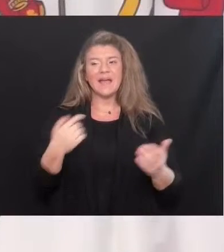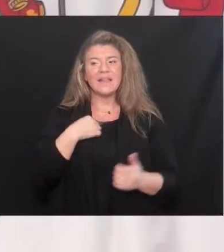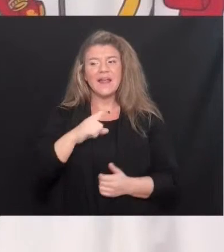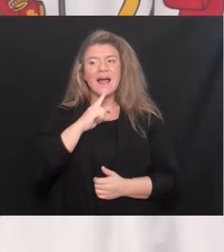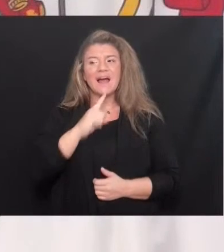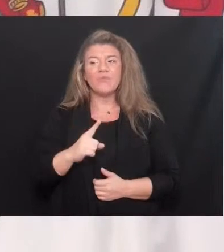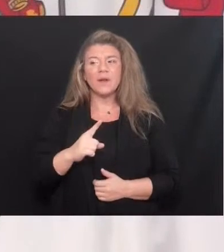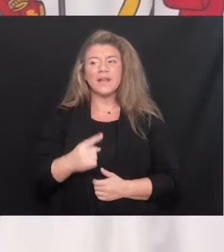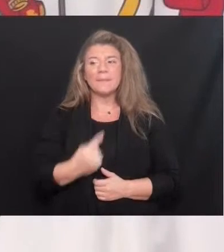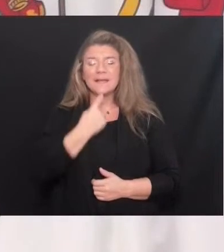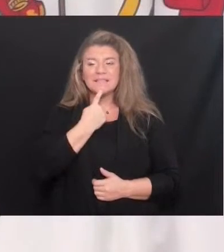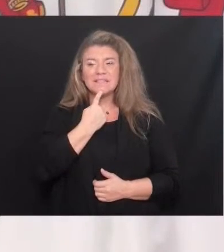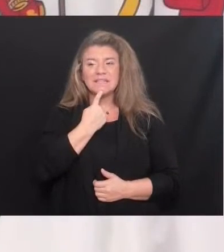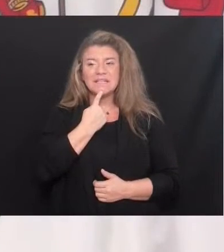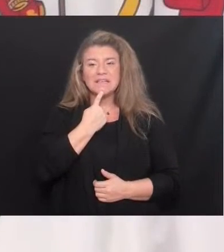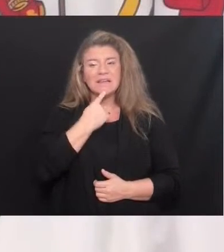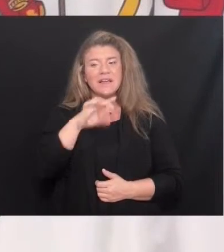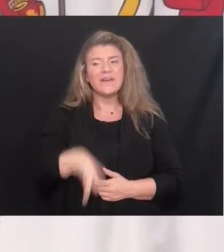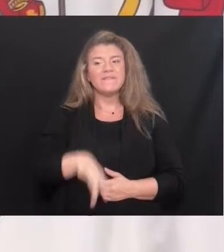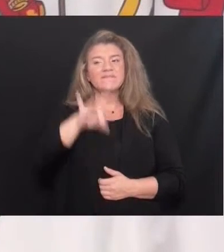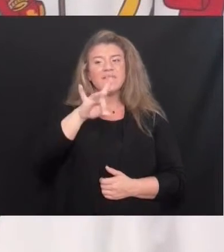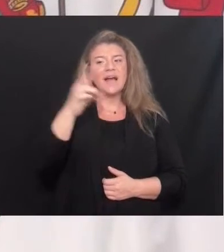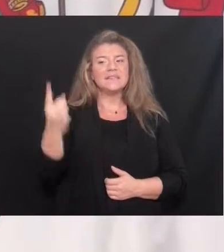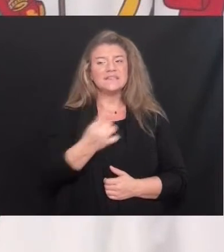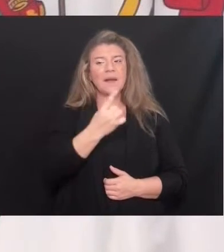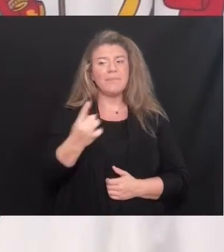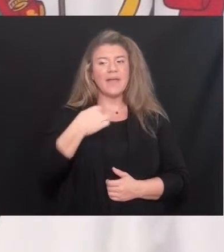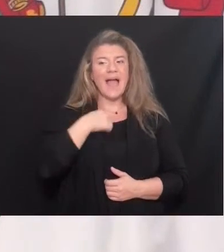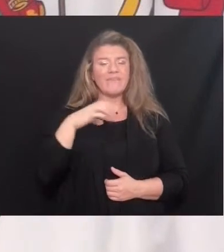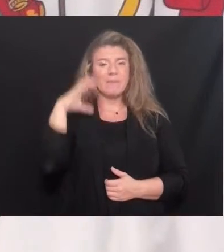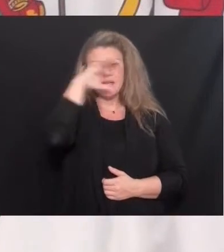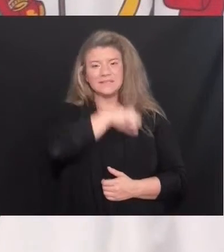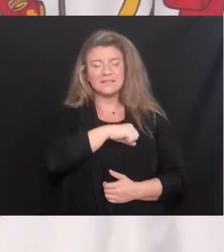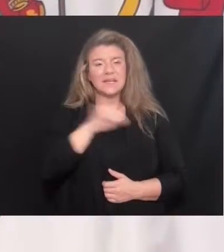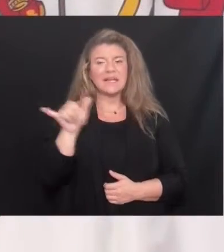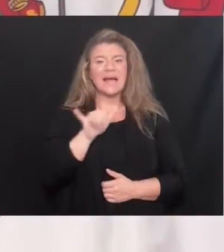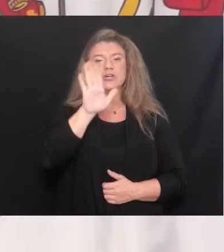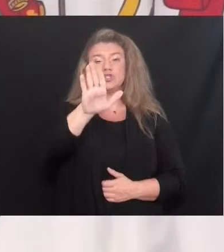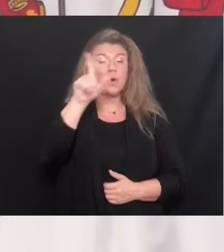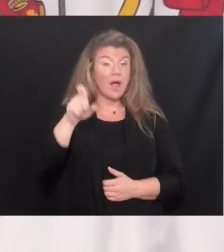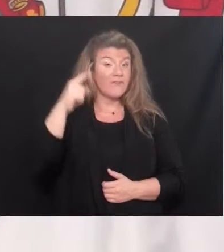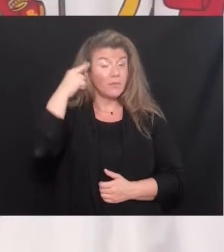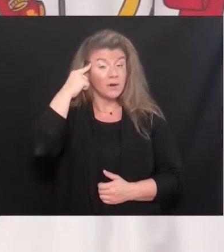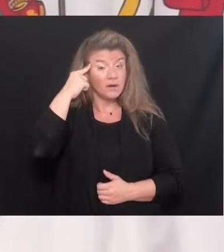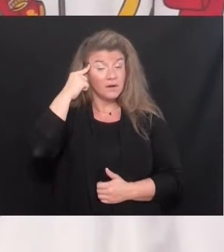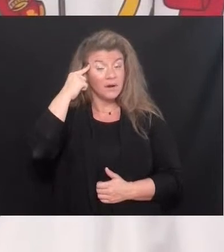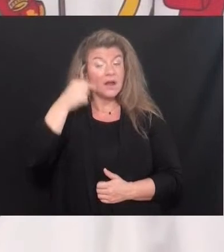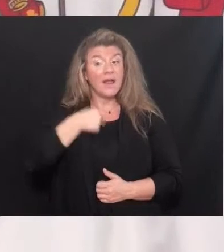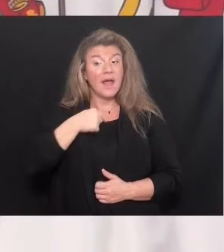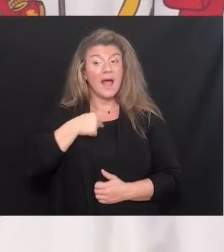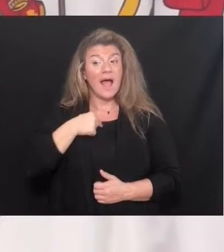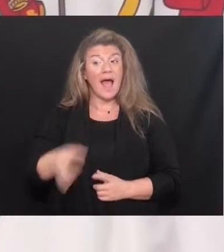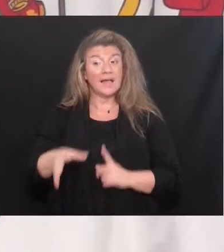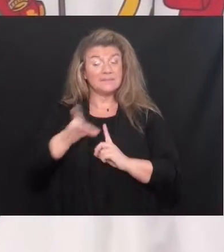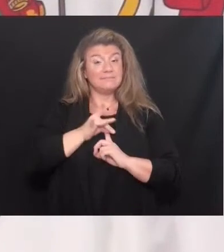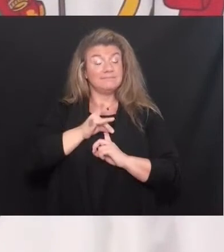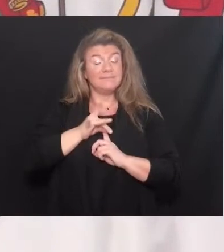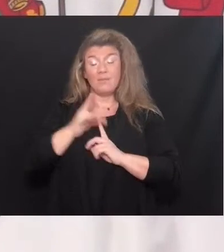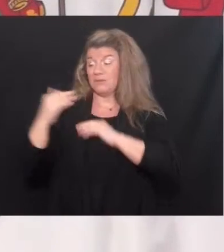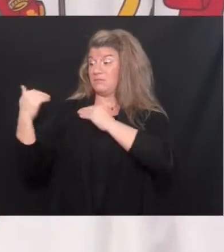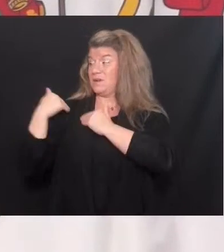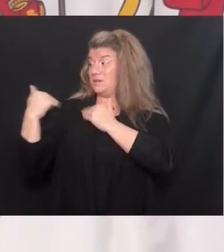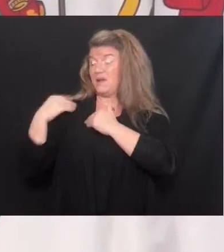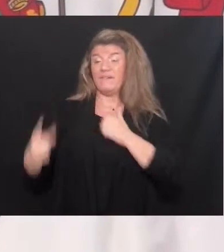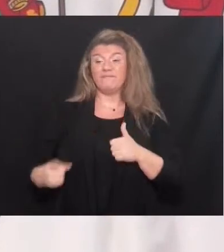missed. Find something that I've missed as your governor. I take this responsibility first and foremost in